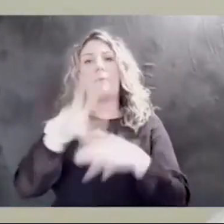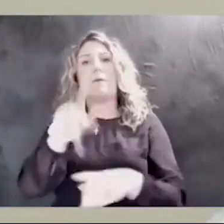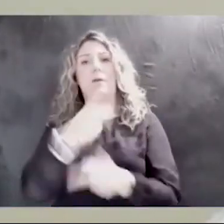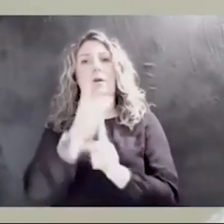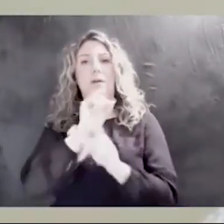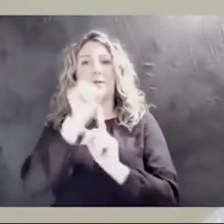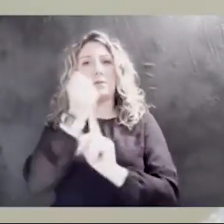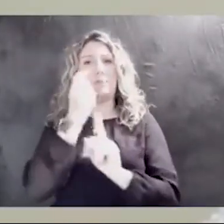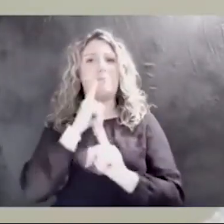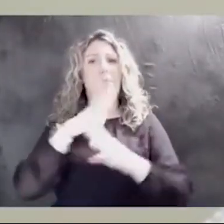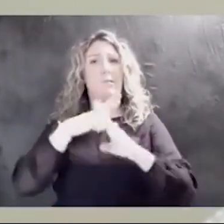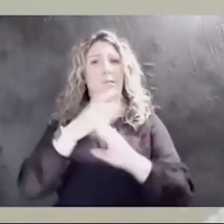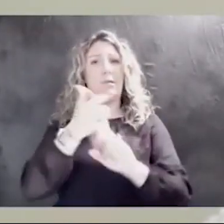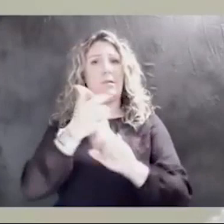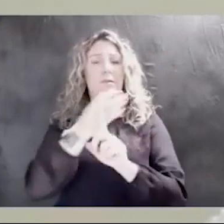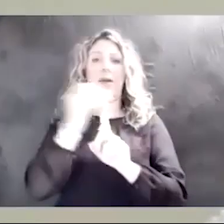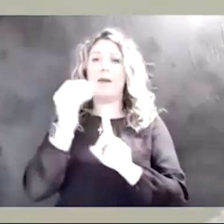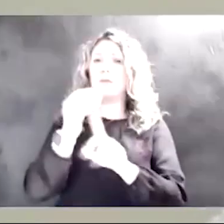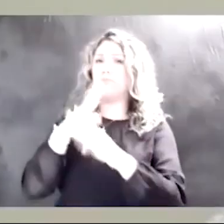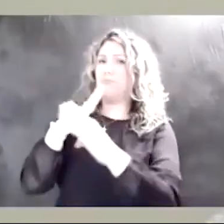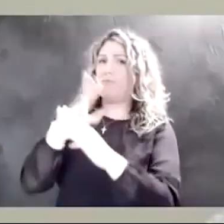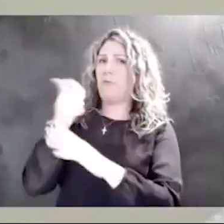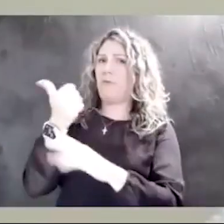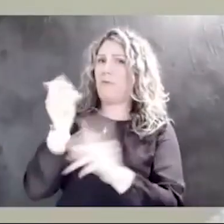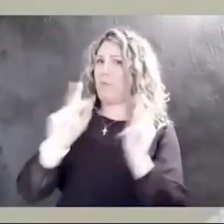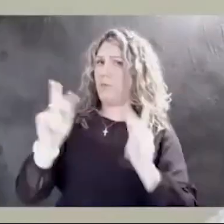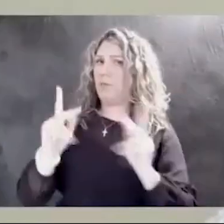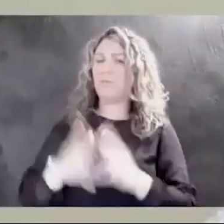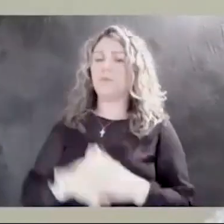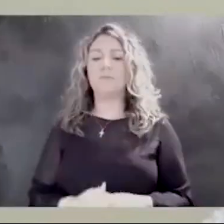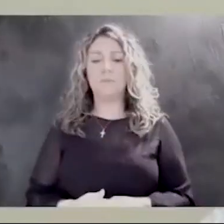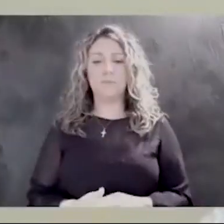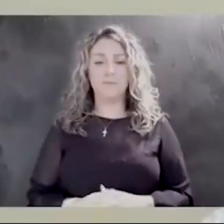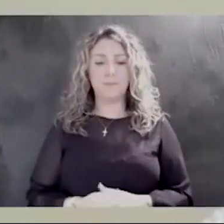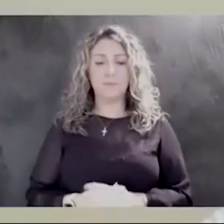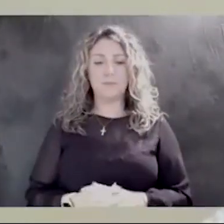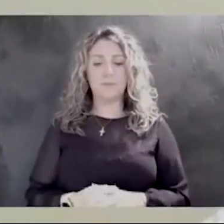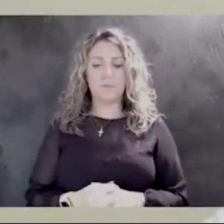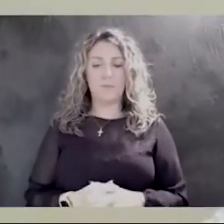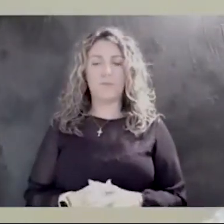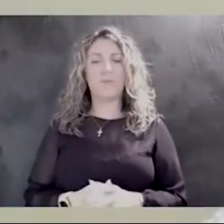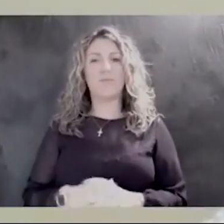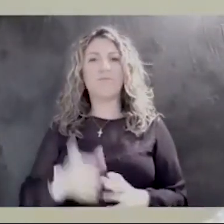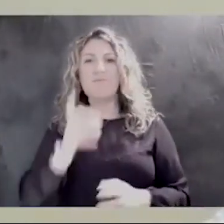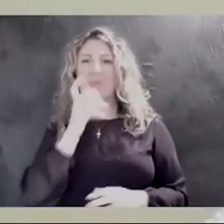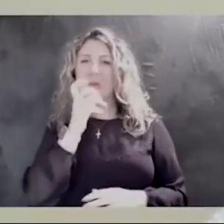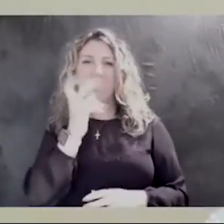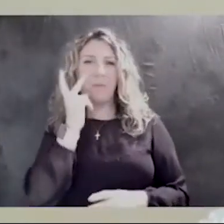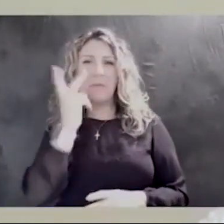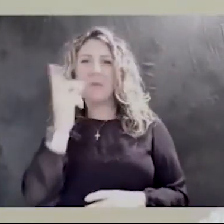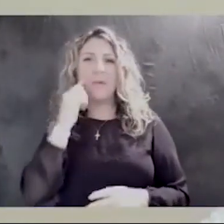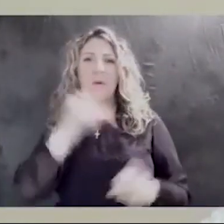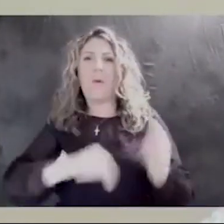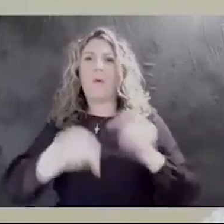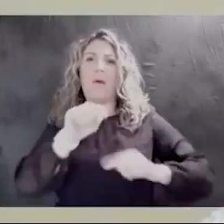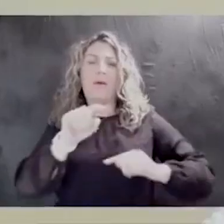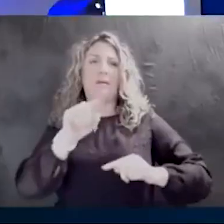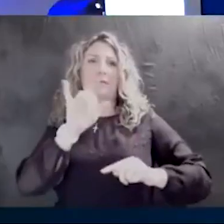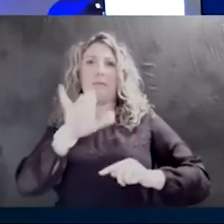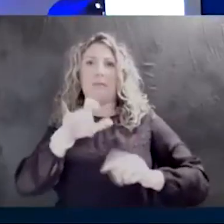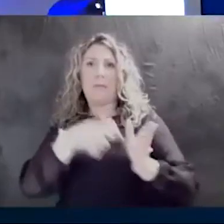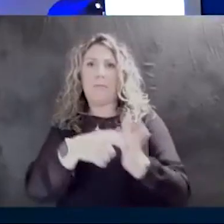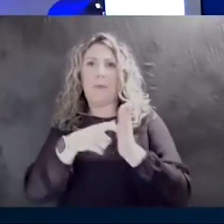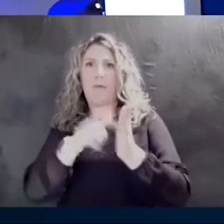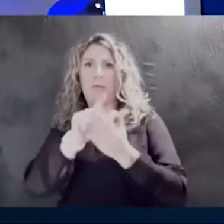protect yourself and protect others. But I don't see us going back to a mandate. Well, let's go to the